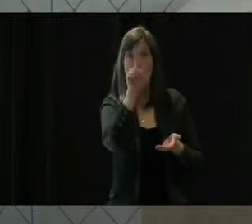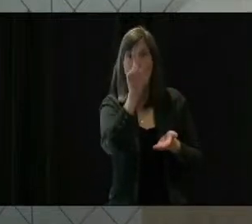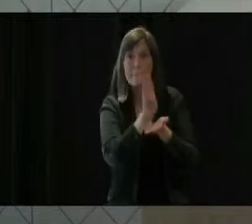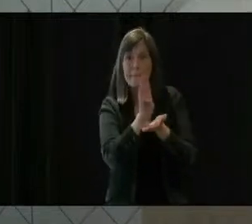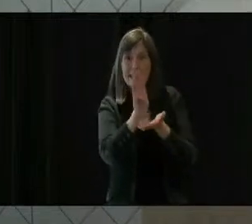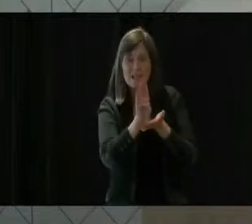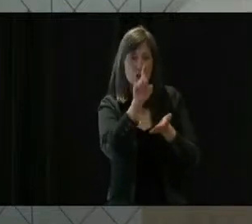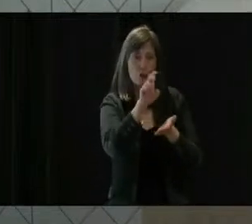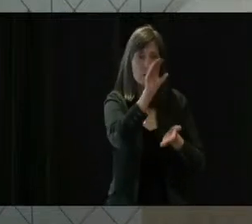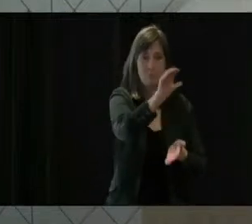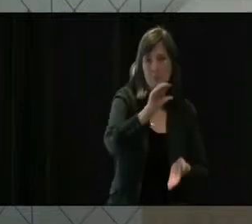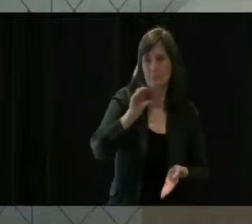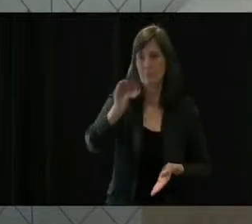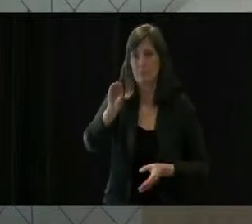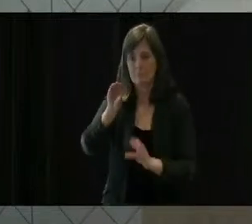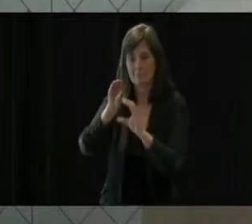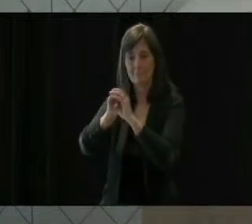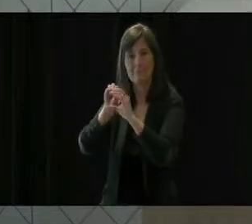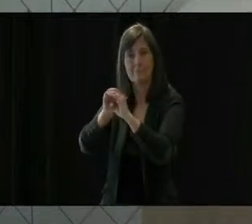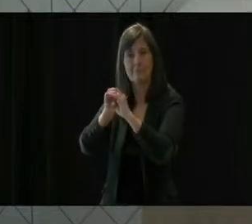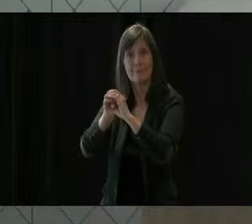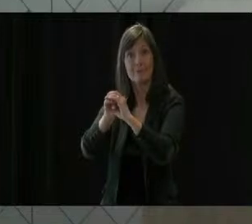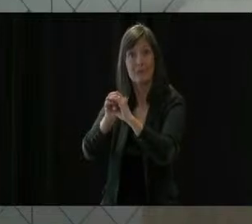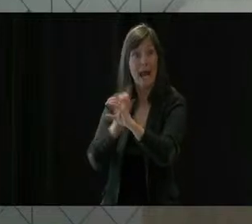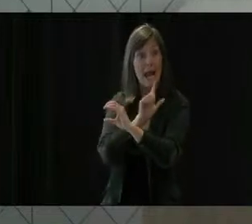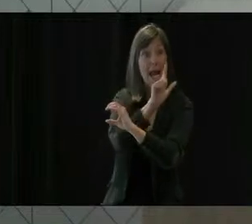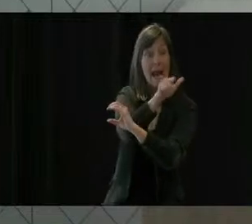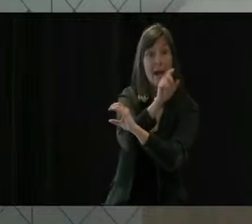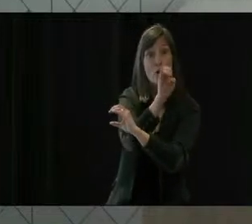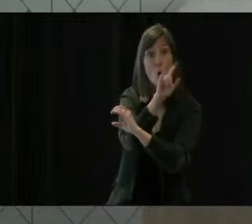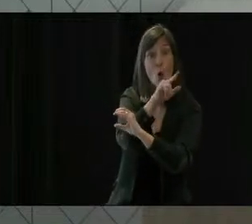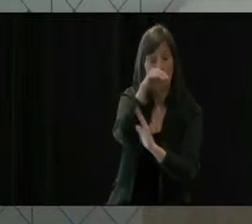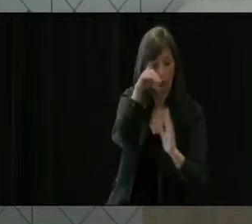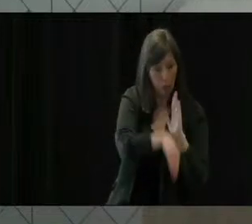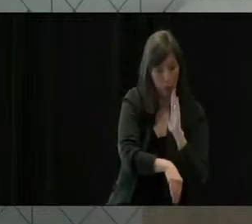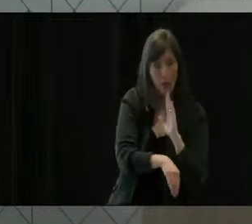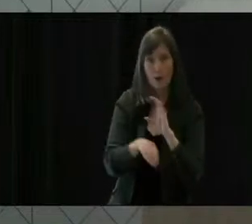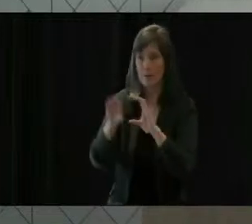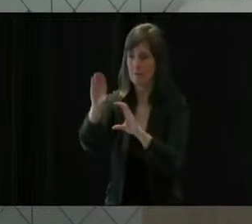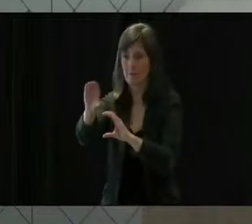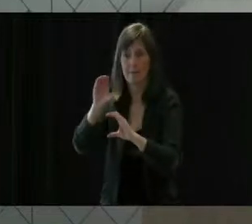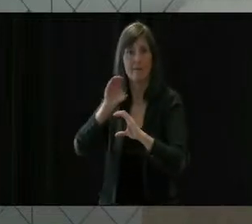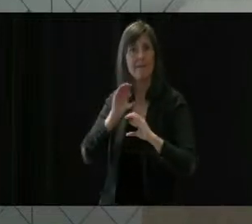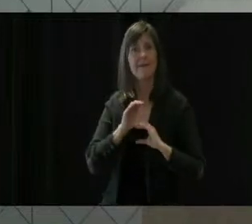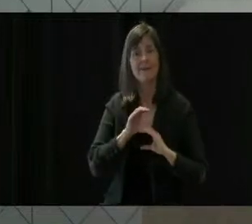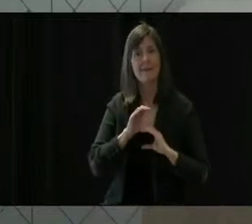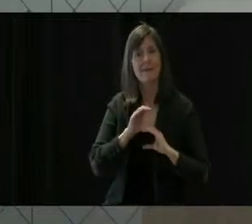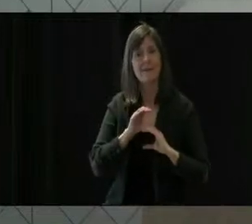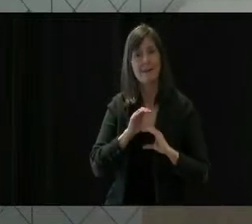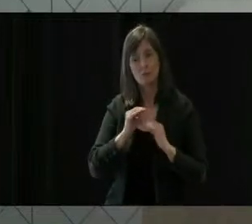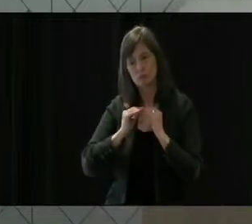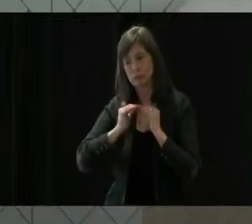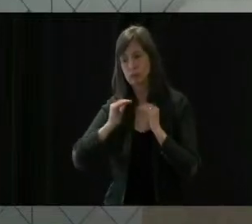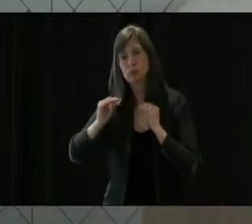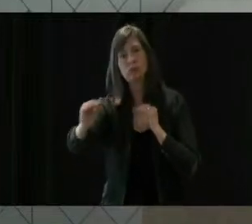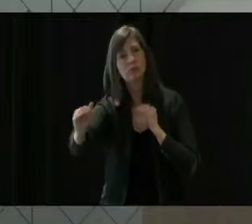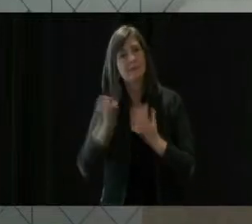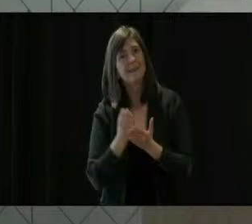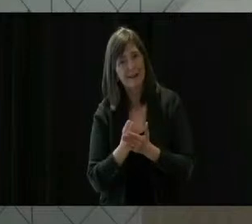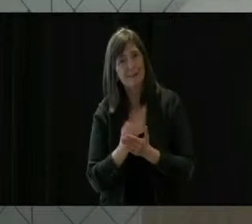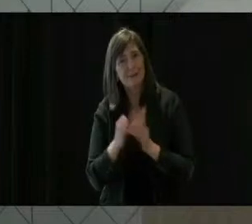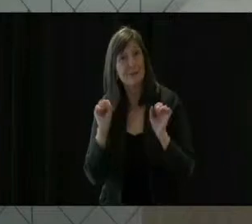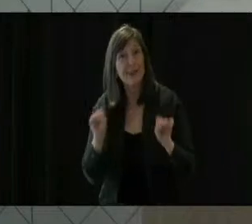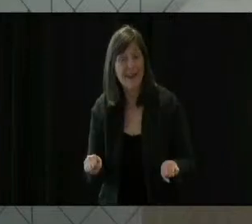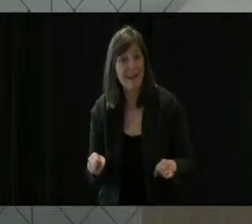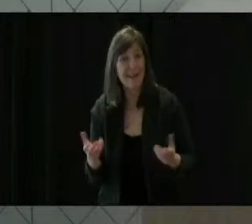fund for when the oil price goes down. And we still have a pretty rigid expenditure profile that